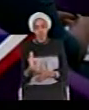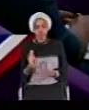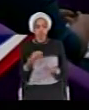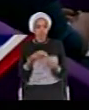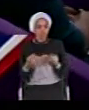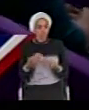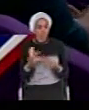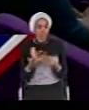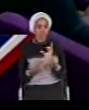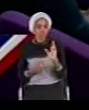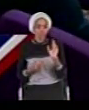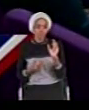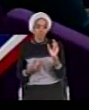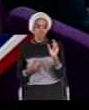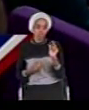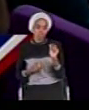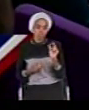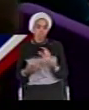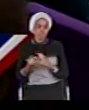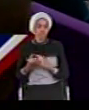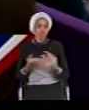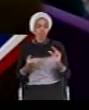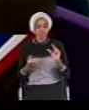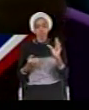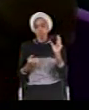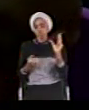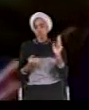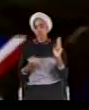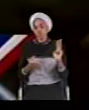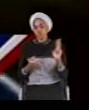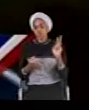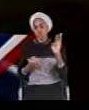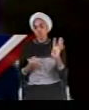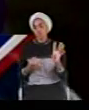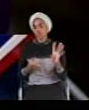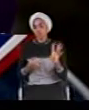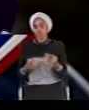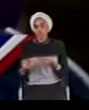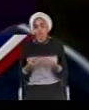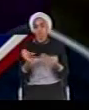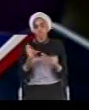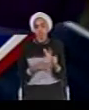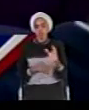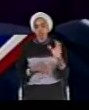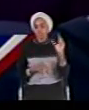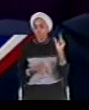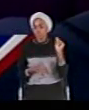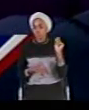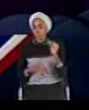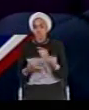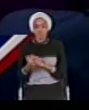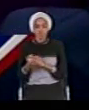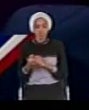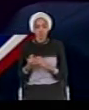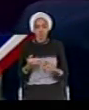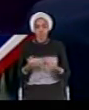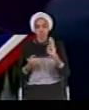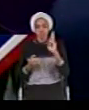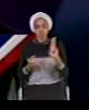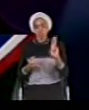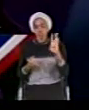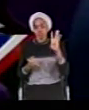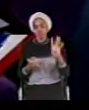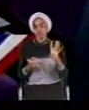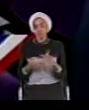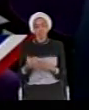Acts chapter 20, verse 24. Acts chapter 20, verse 24. But